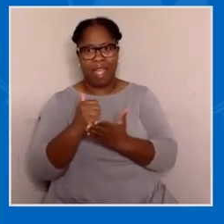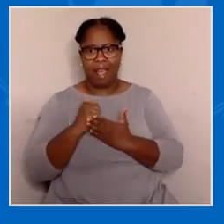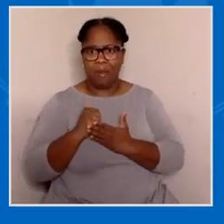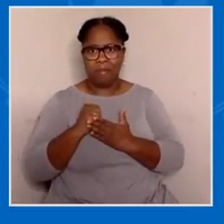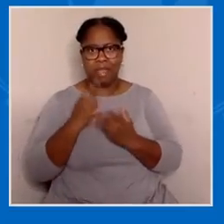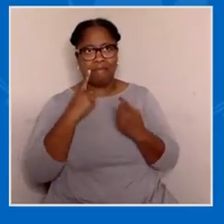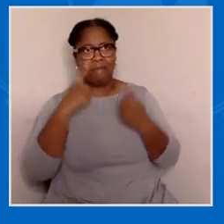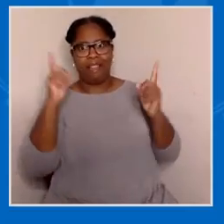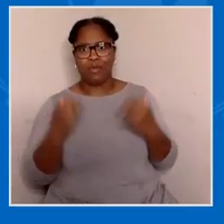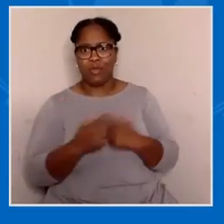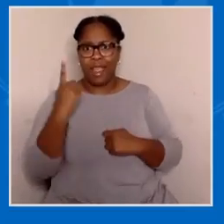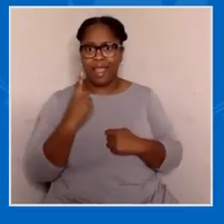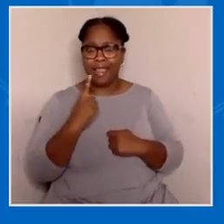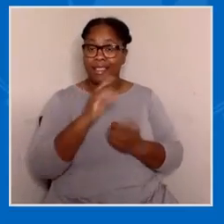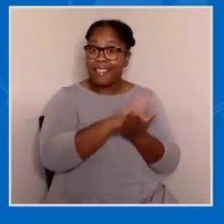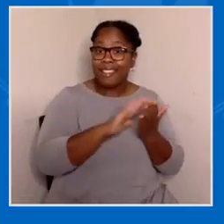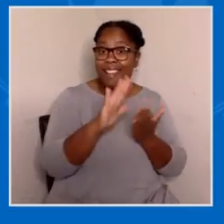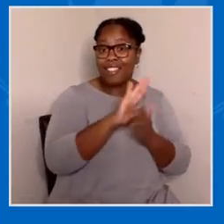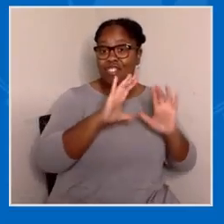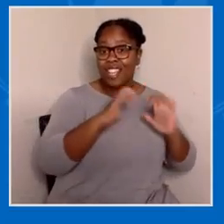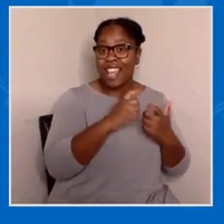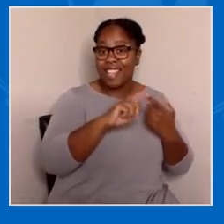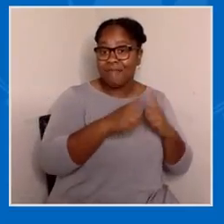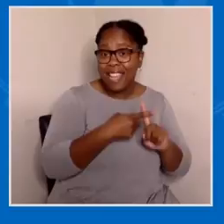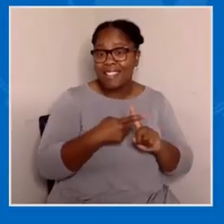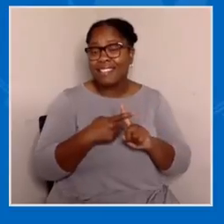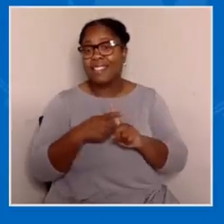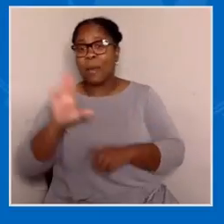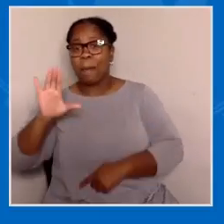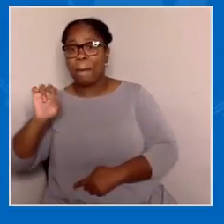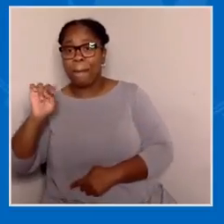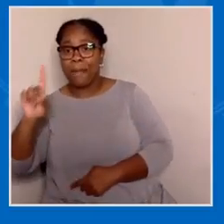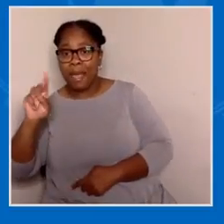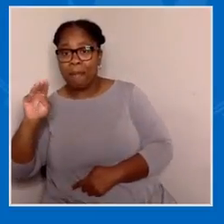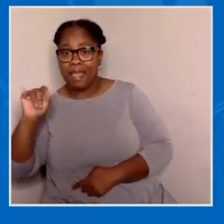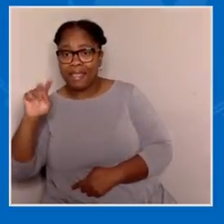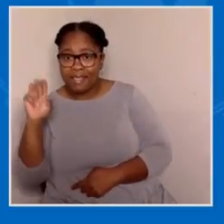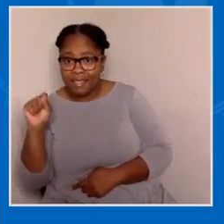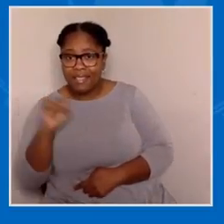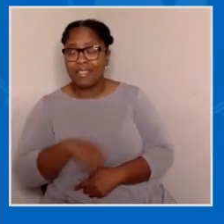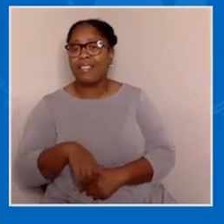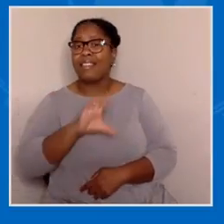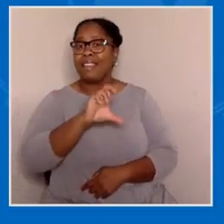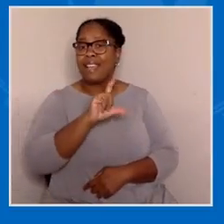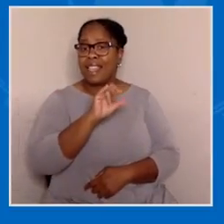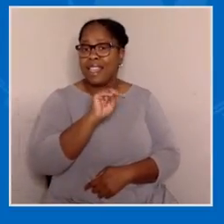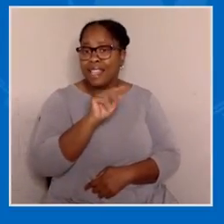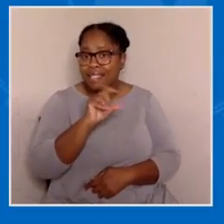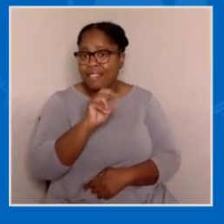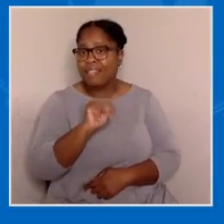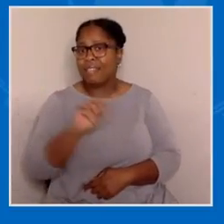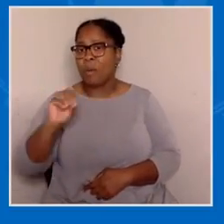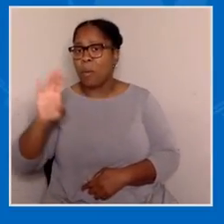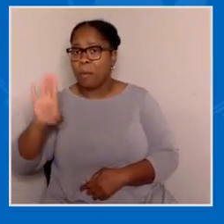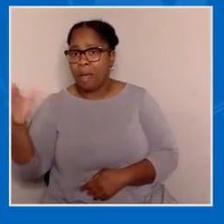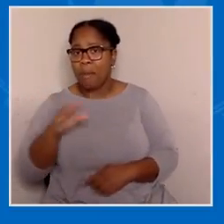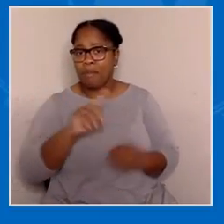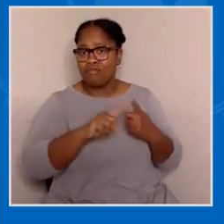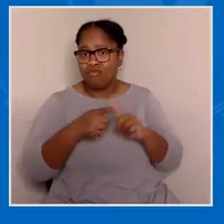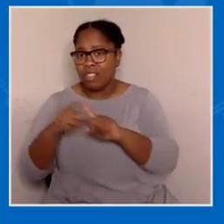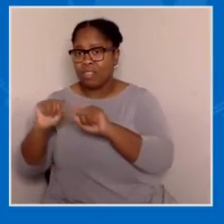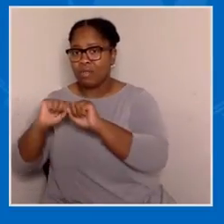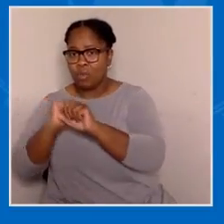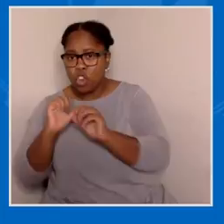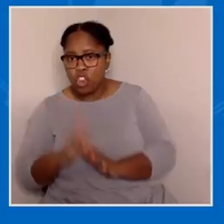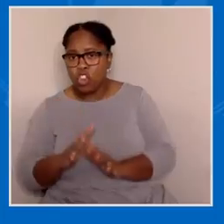classmates to bandmates, my colleagues in the Clinton and Obama administrations, in the Senate, and at the State Department.